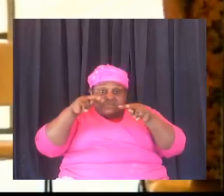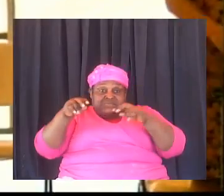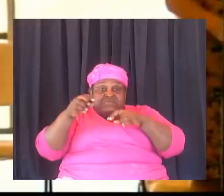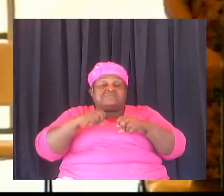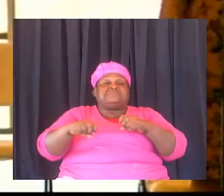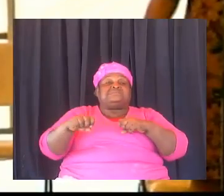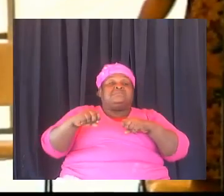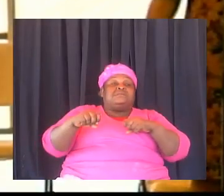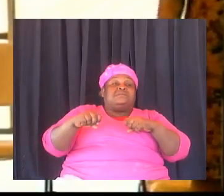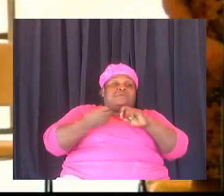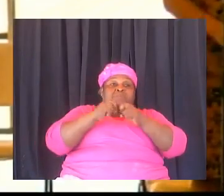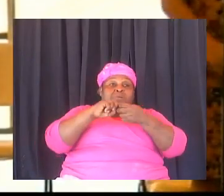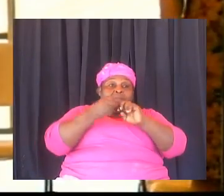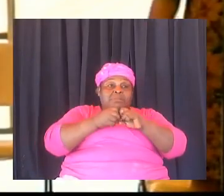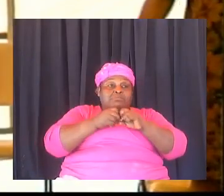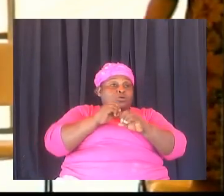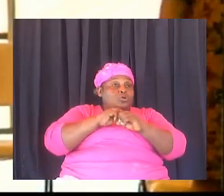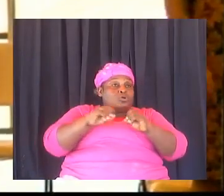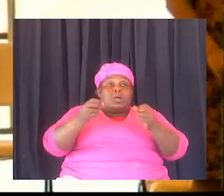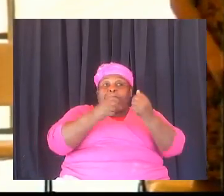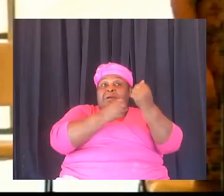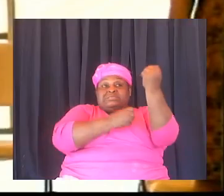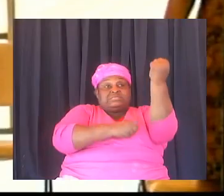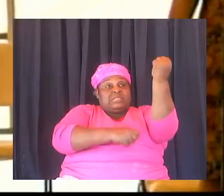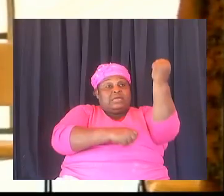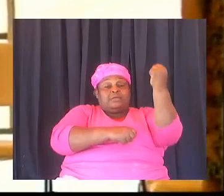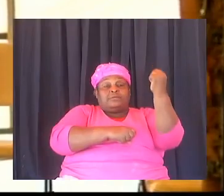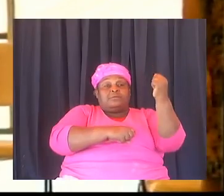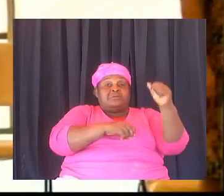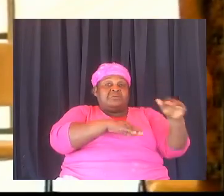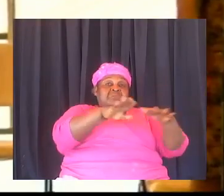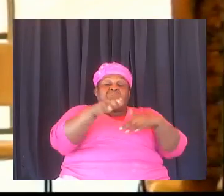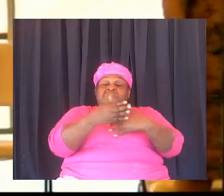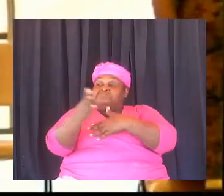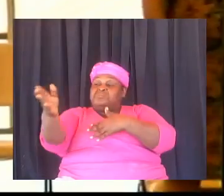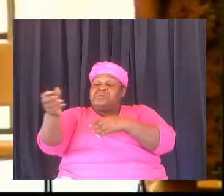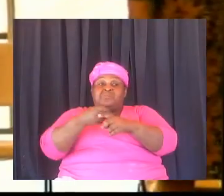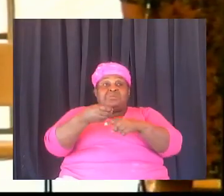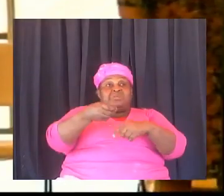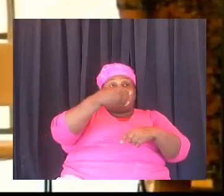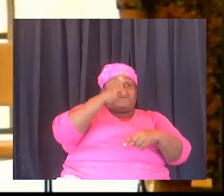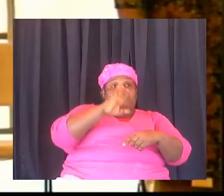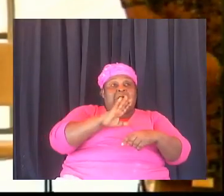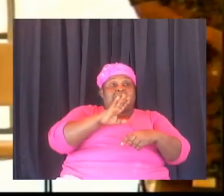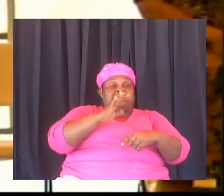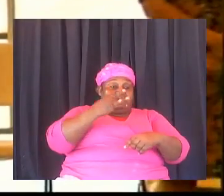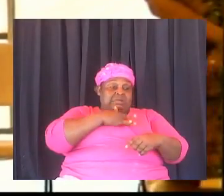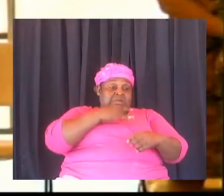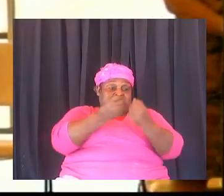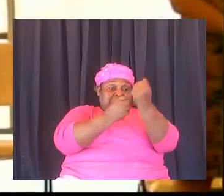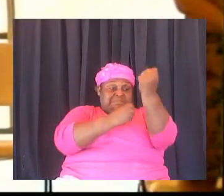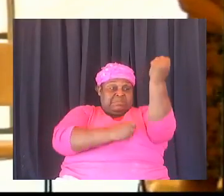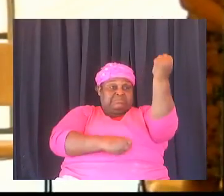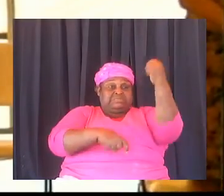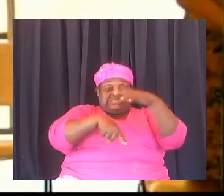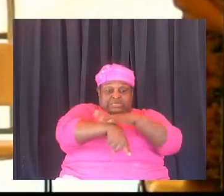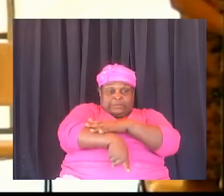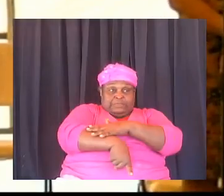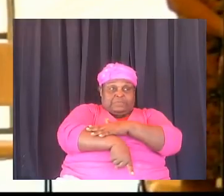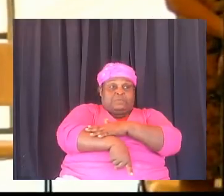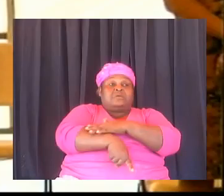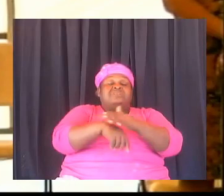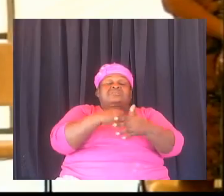don't come back. And they walk away from God. The heart of backsliding, it's deep, you know.